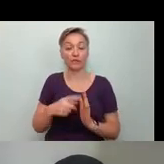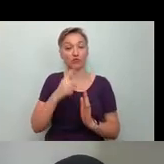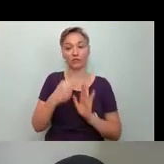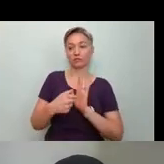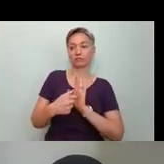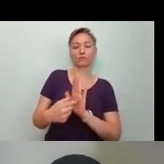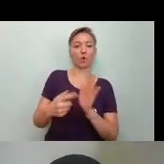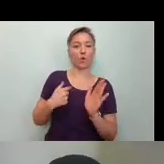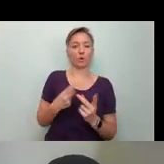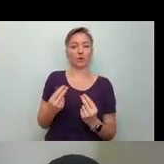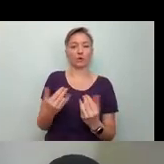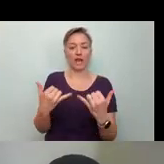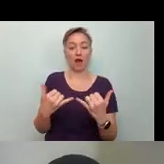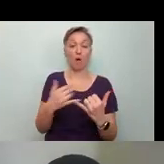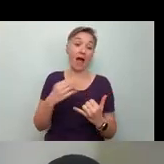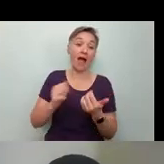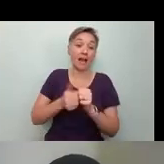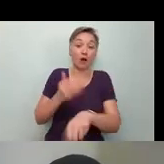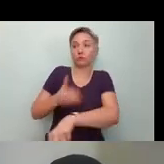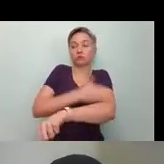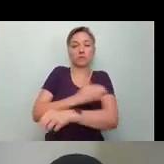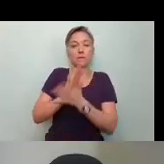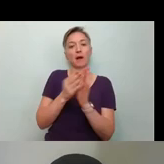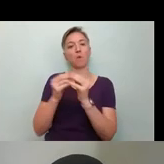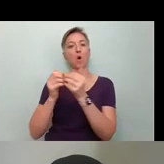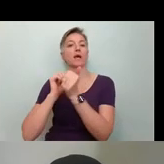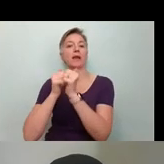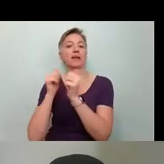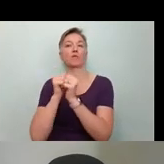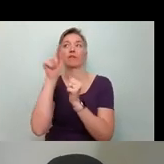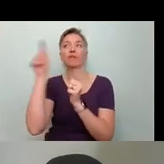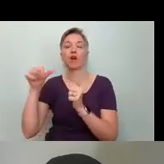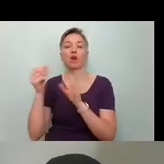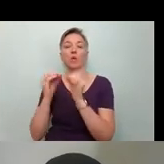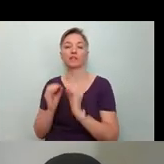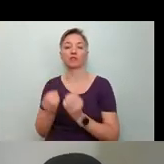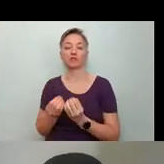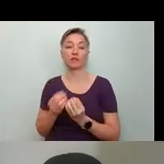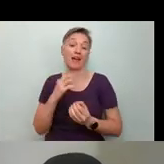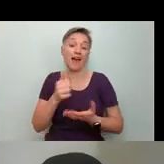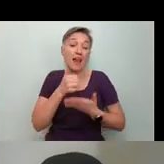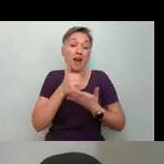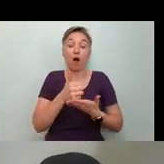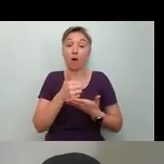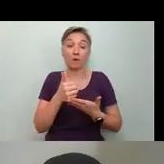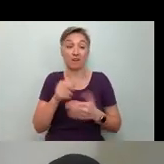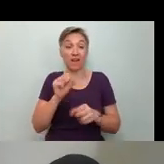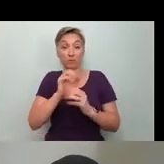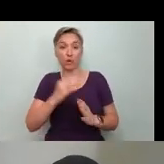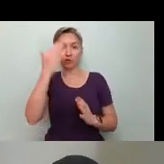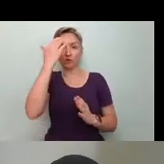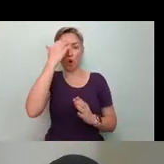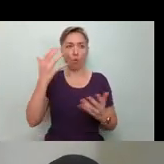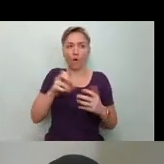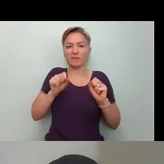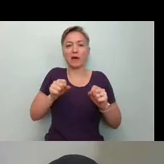to do to be competitive and to also clarify the career paths and opportunities available for our employees. And